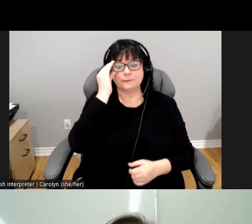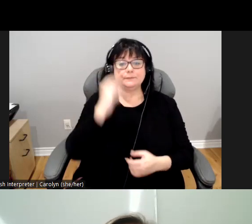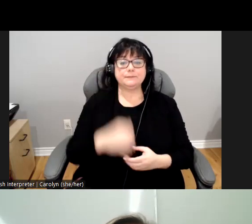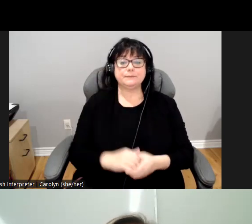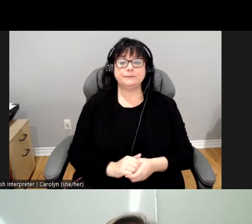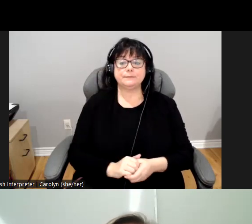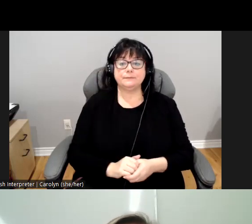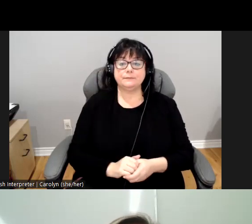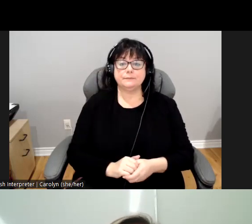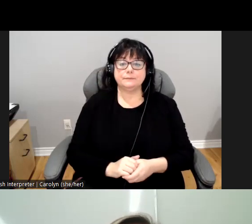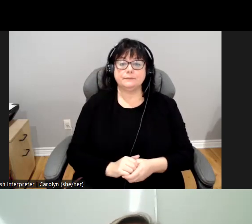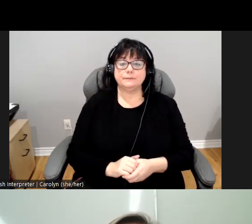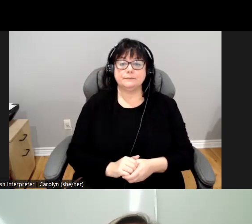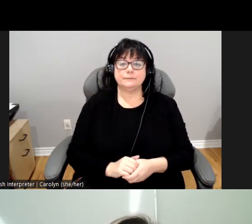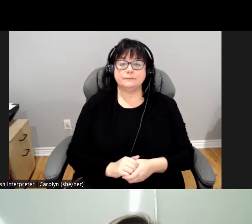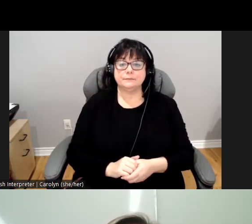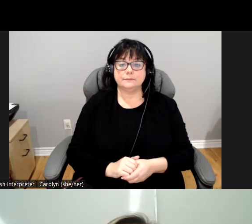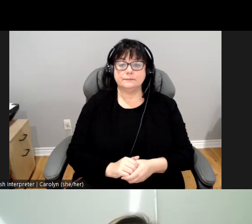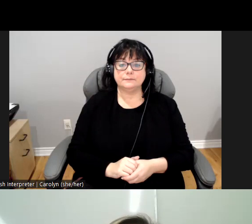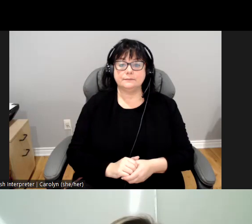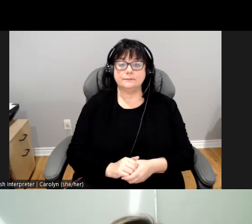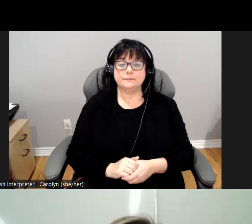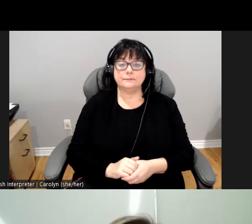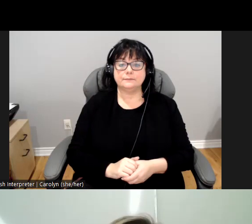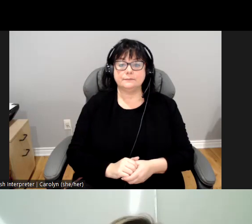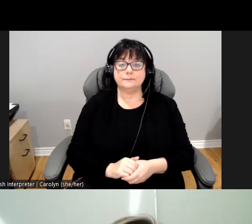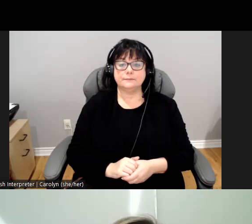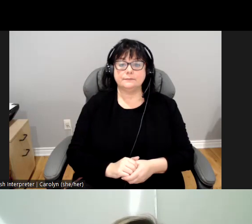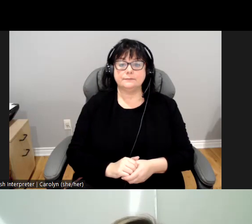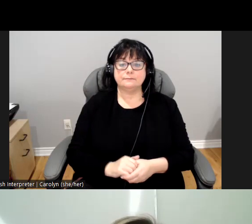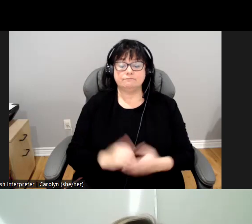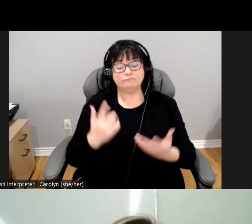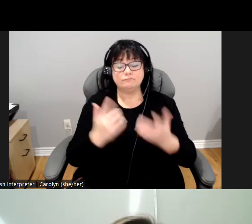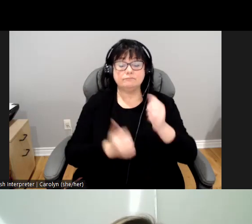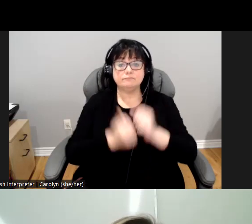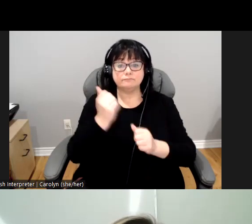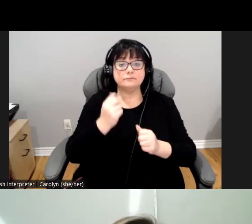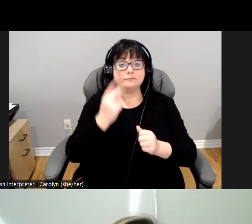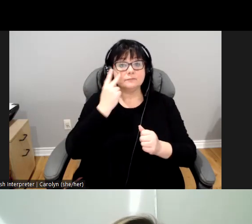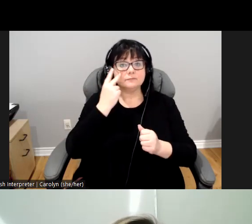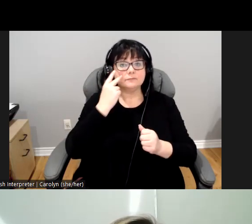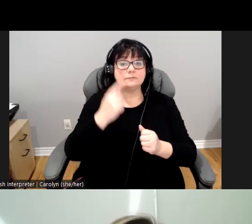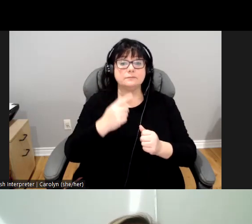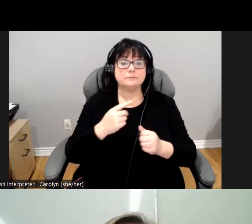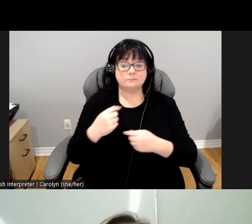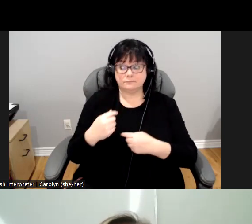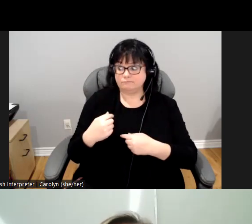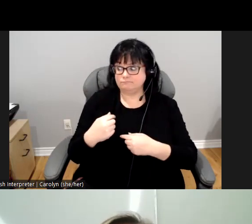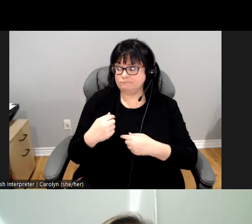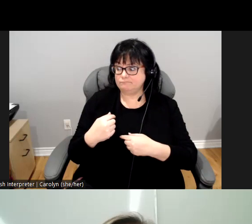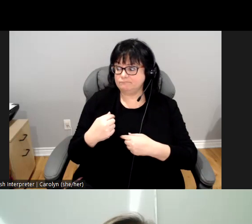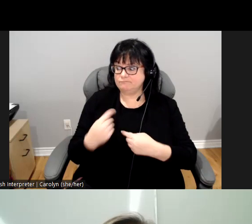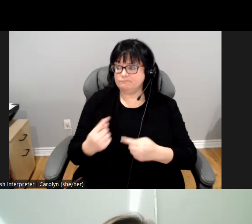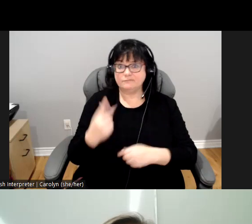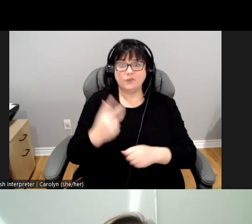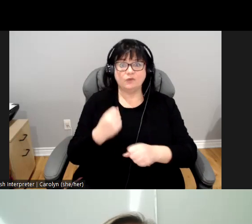Primarily, I think because we've seen a huge influx of newcomers into Ontario over the past 3 or